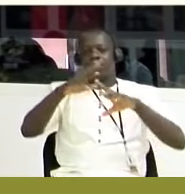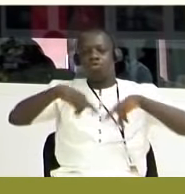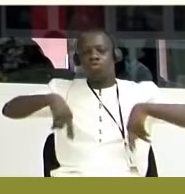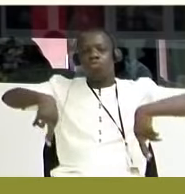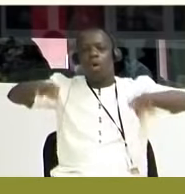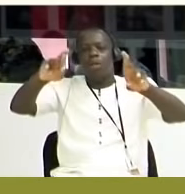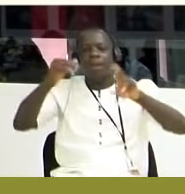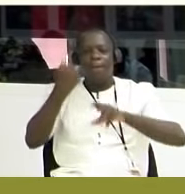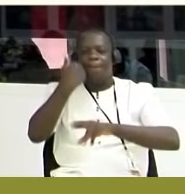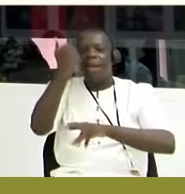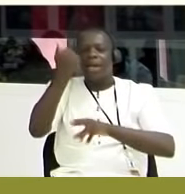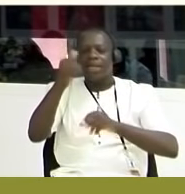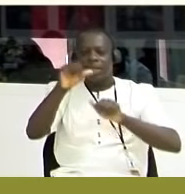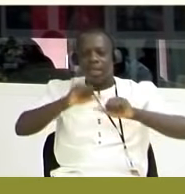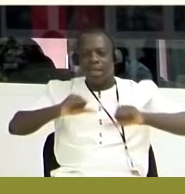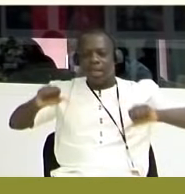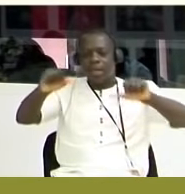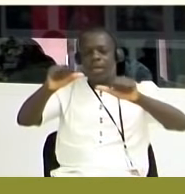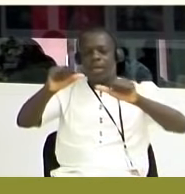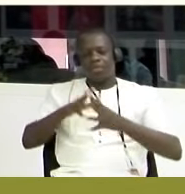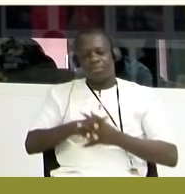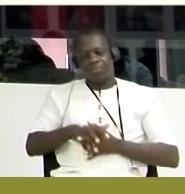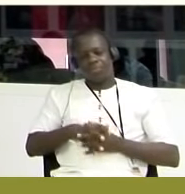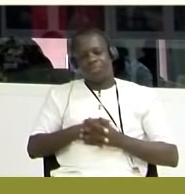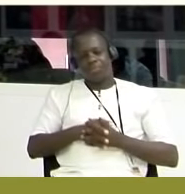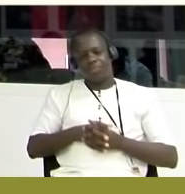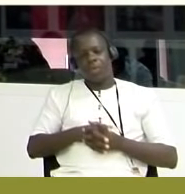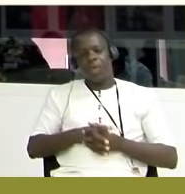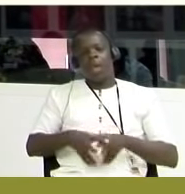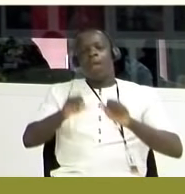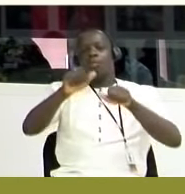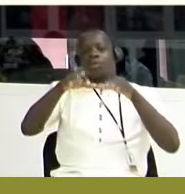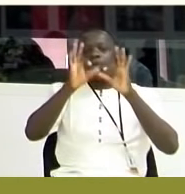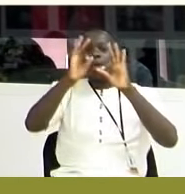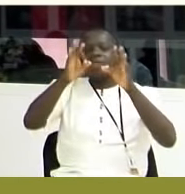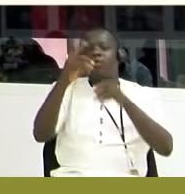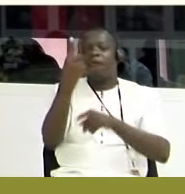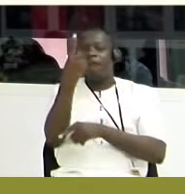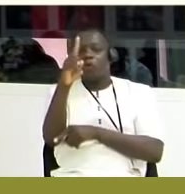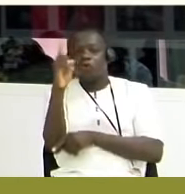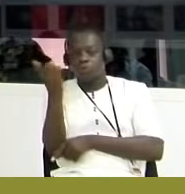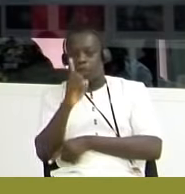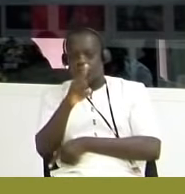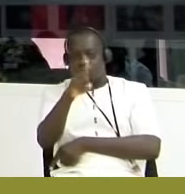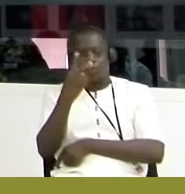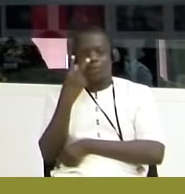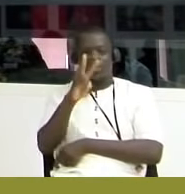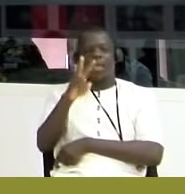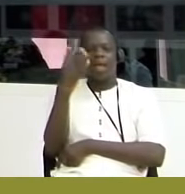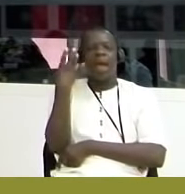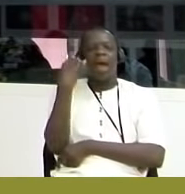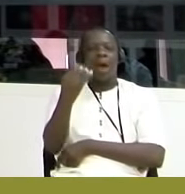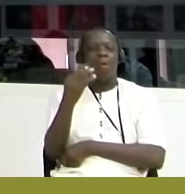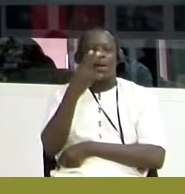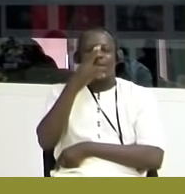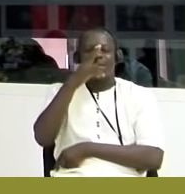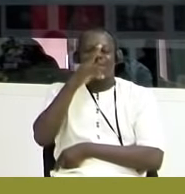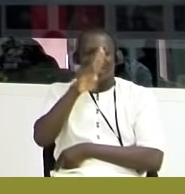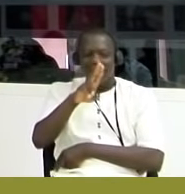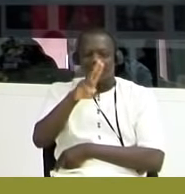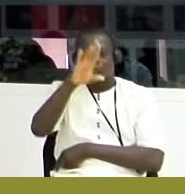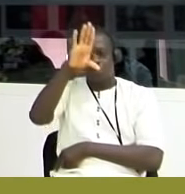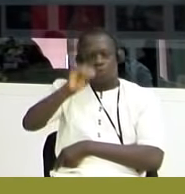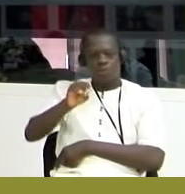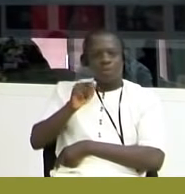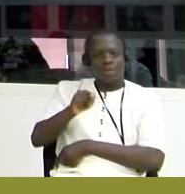And can you describe for us what you observed? How were they trying to do that? They were trying as